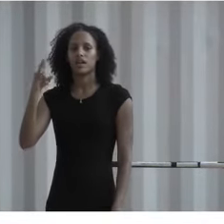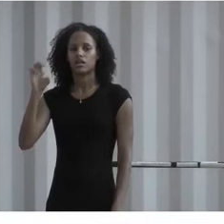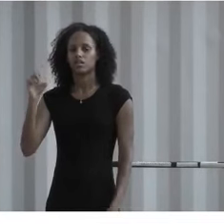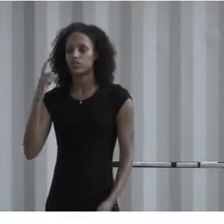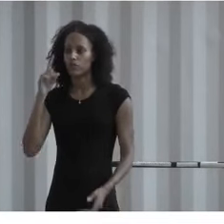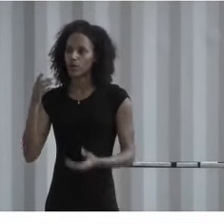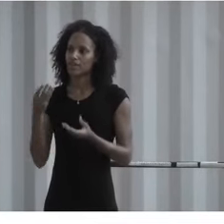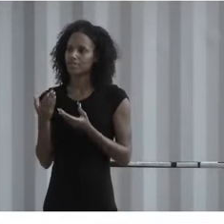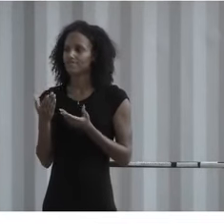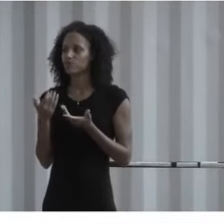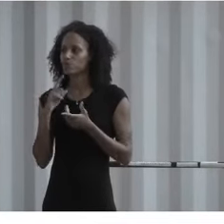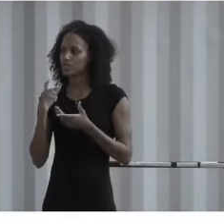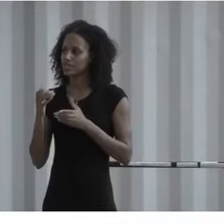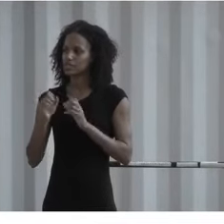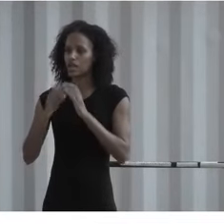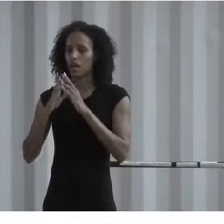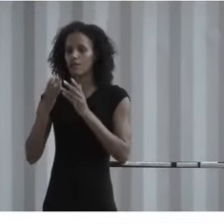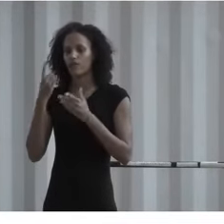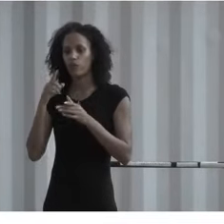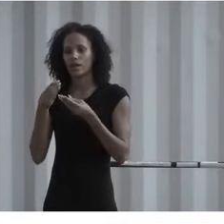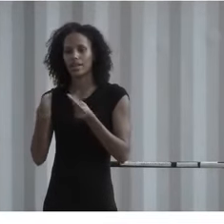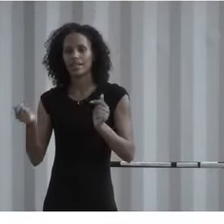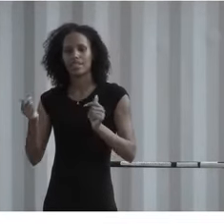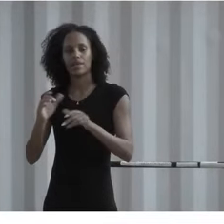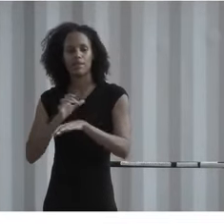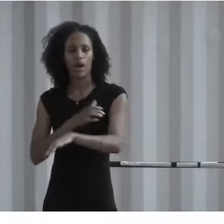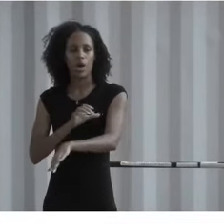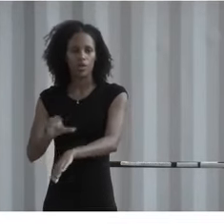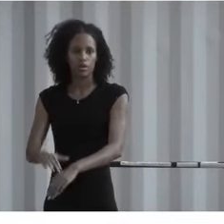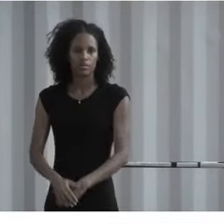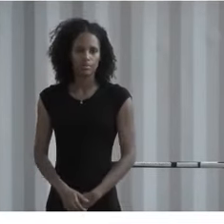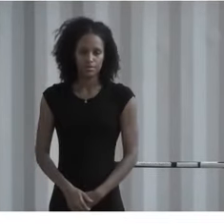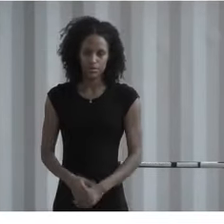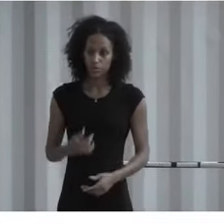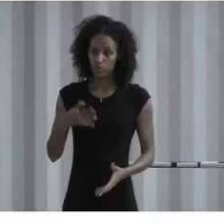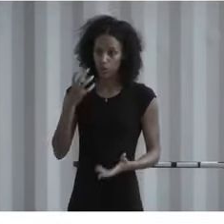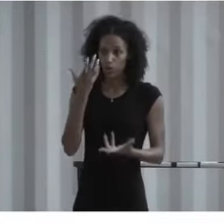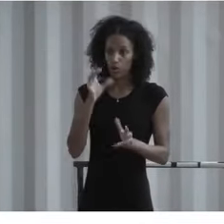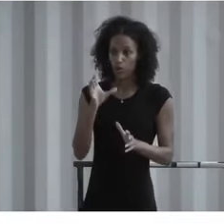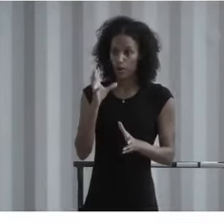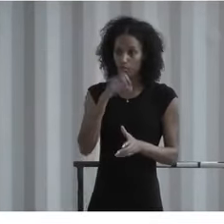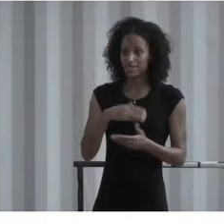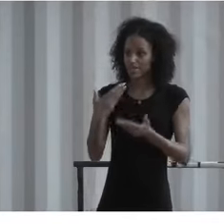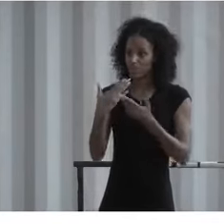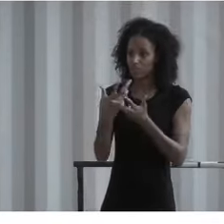Through Clean Power. So again, something you don't want to miss. Hope to see you then. Thank you so much.